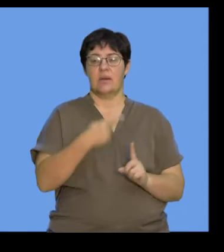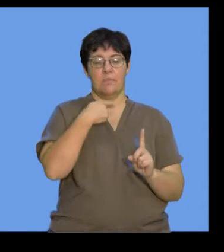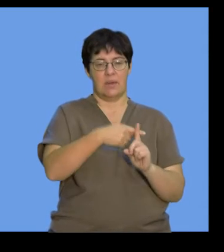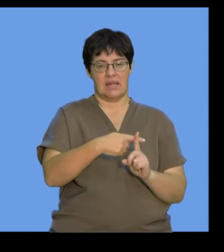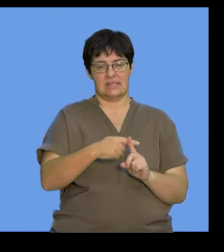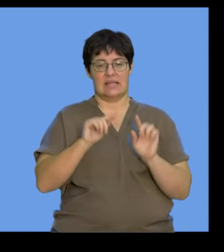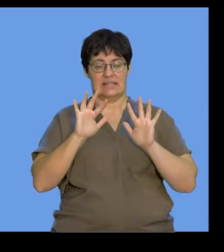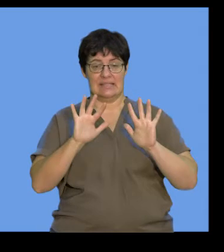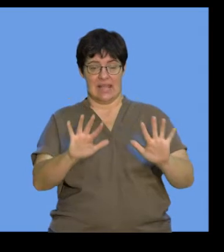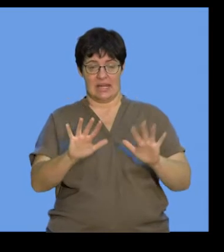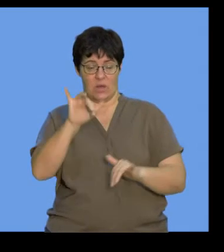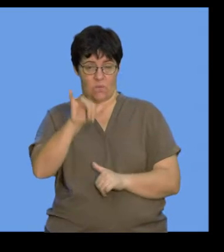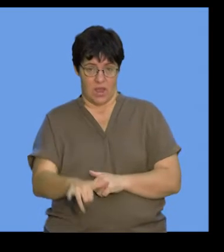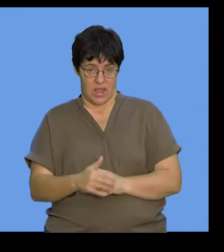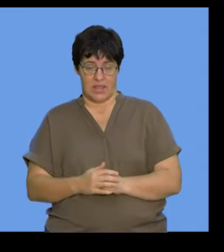will then be plus